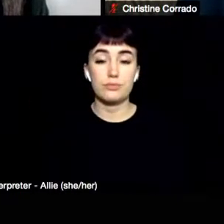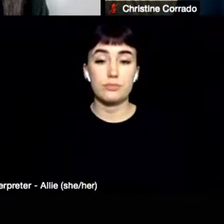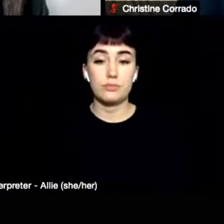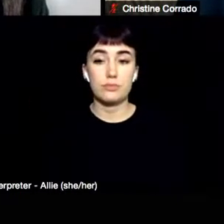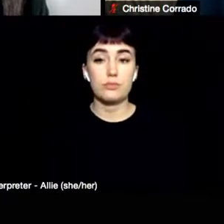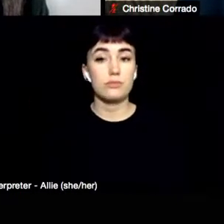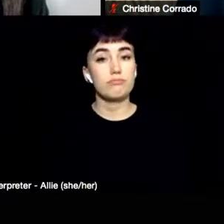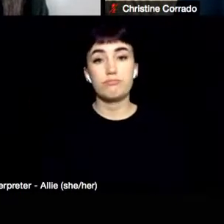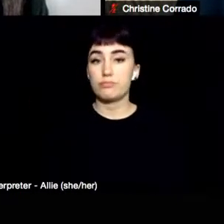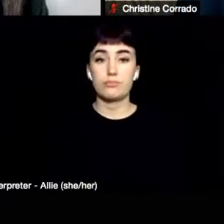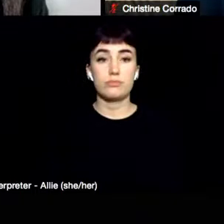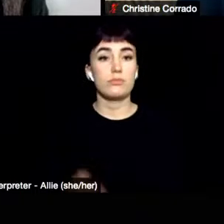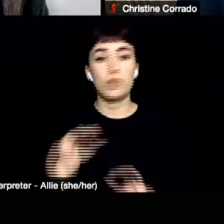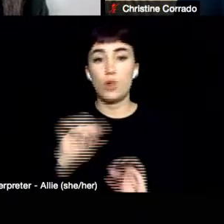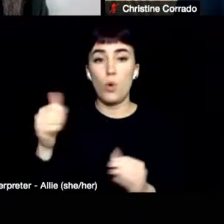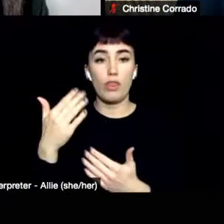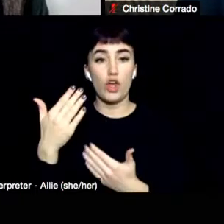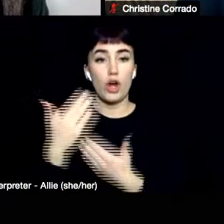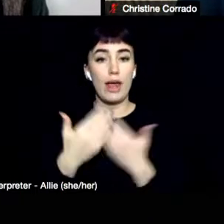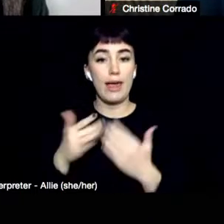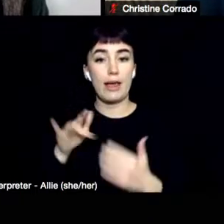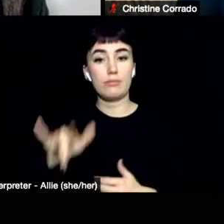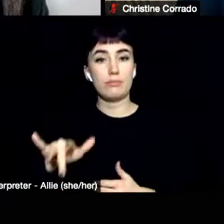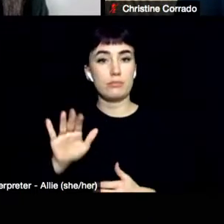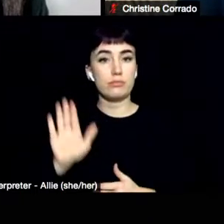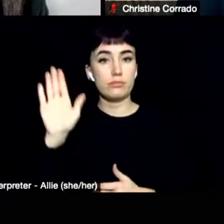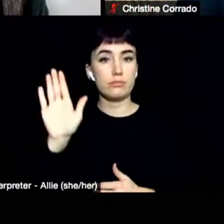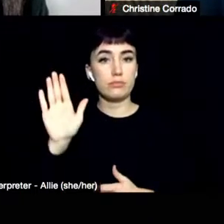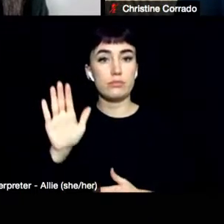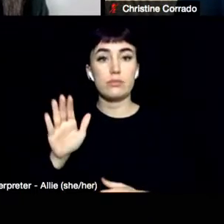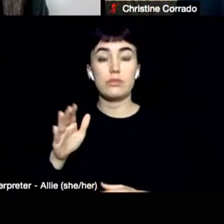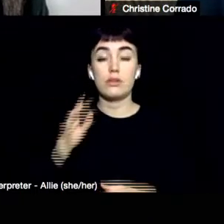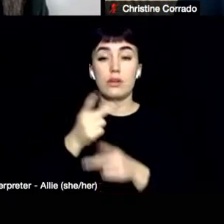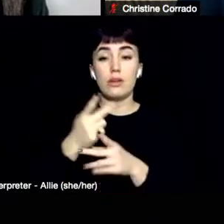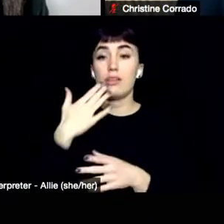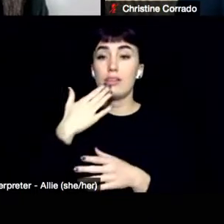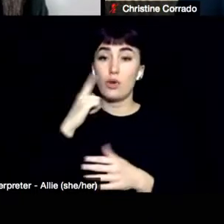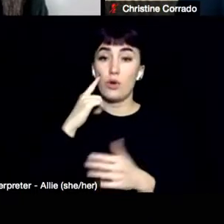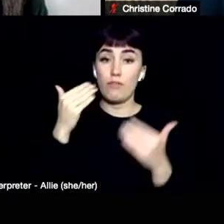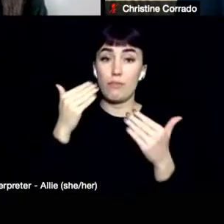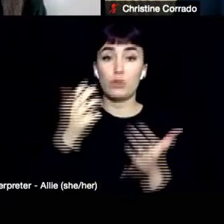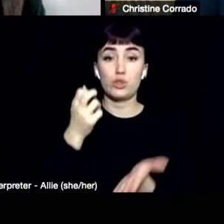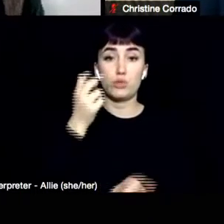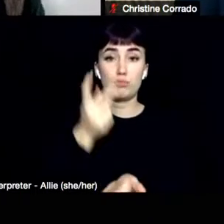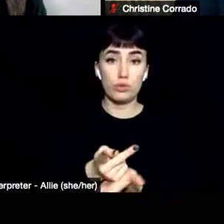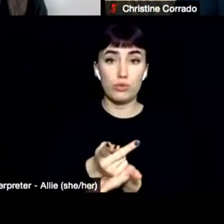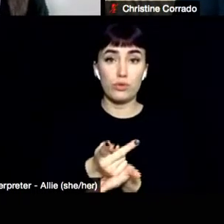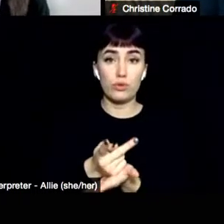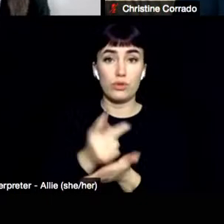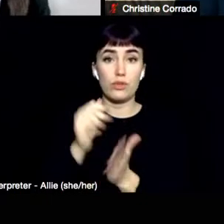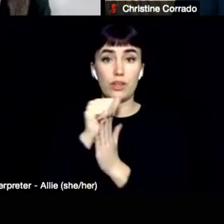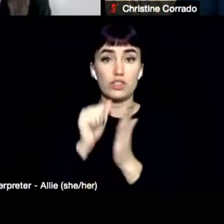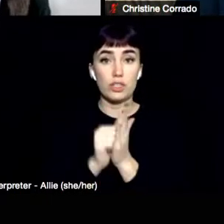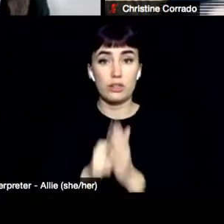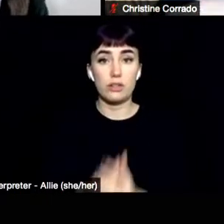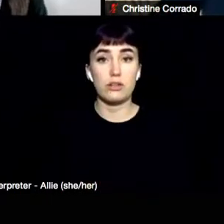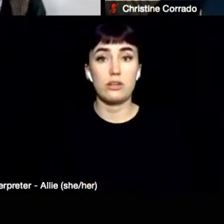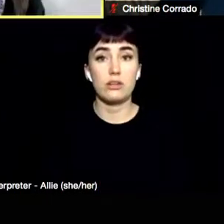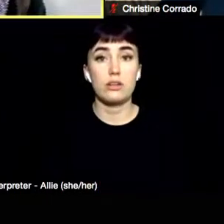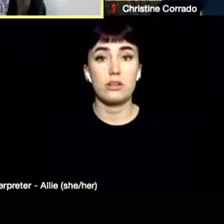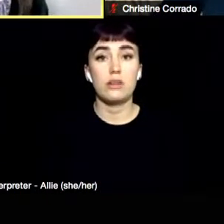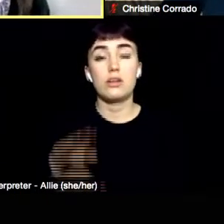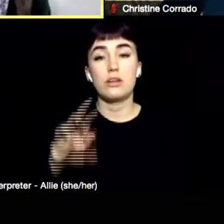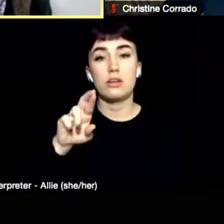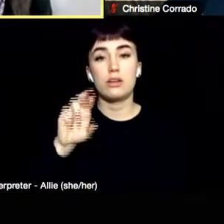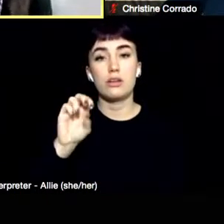We do not have any other hands up. Thank you. Then can I have a motion to approve the agenda tonight?